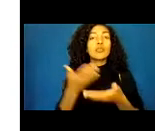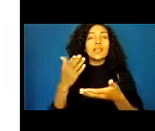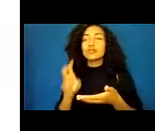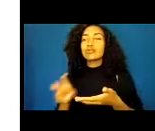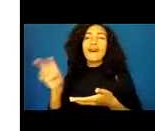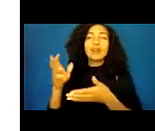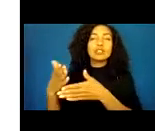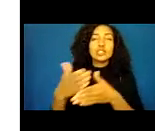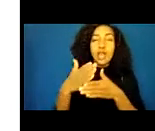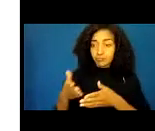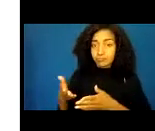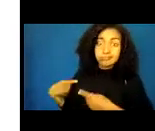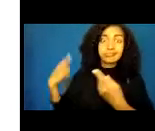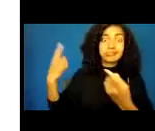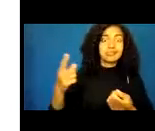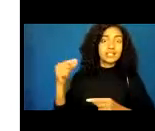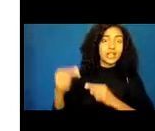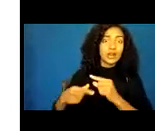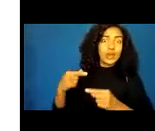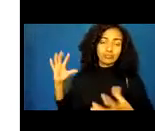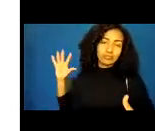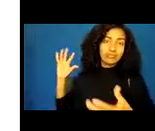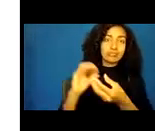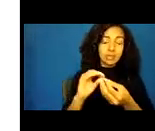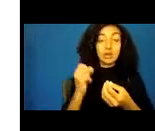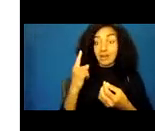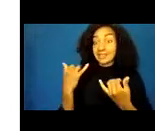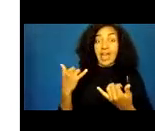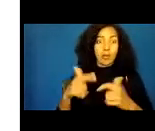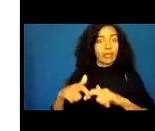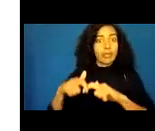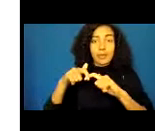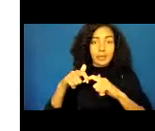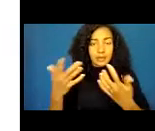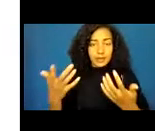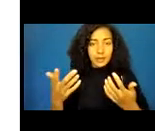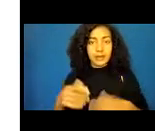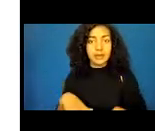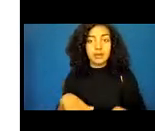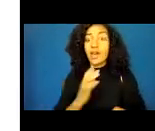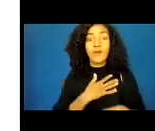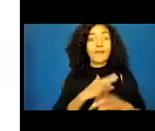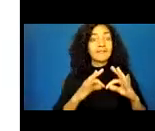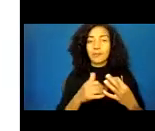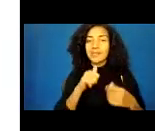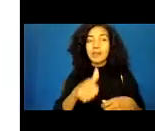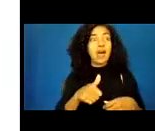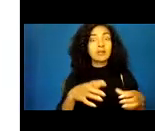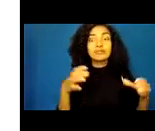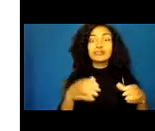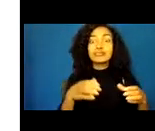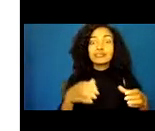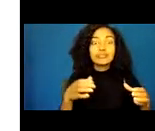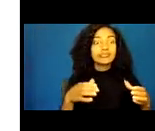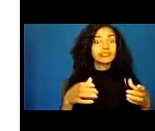our generations. And those are things that haven't been happening. Our families haven't been gathering to do subsistence. Many